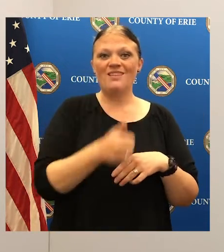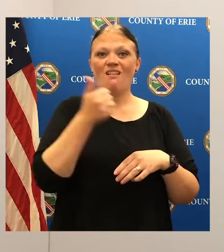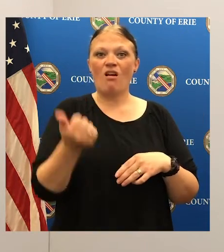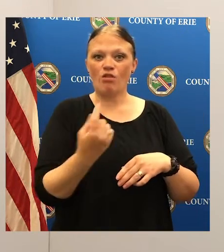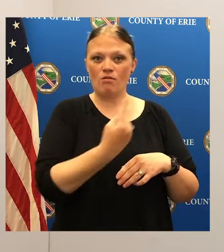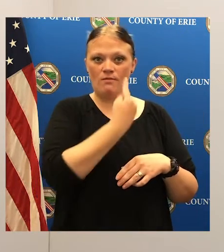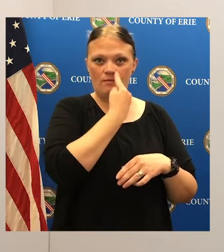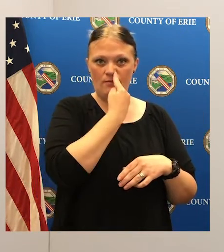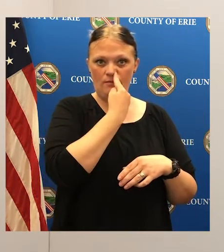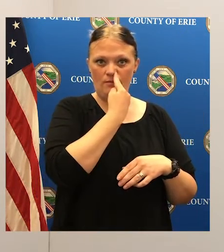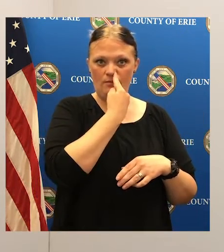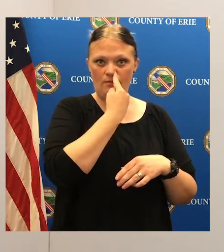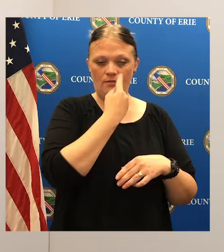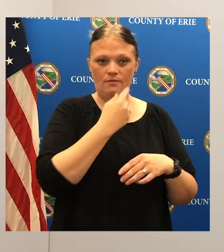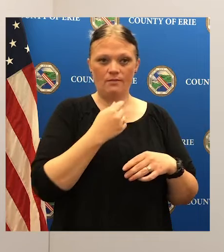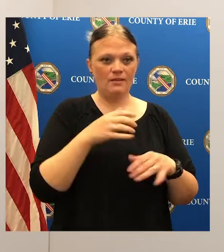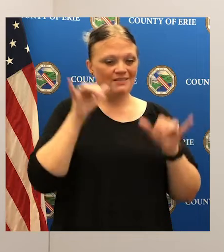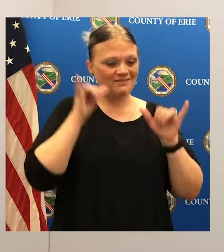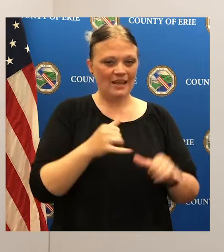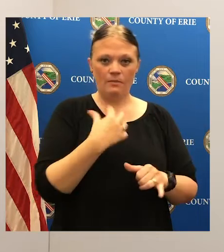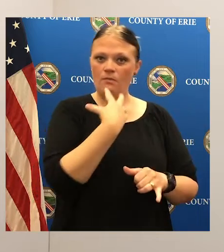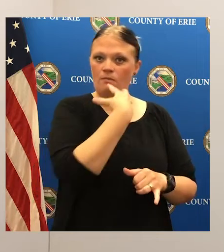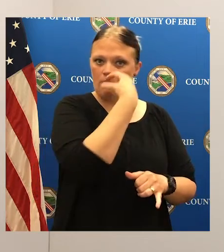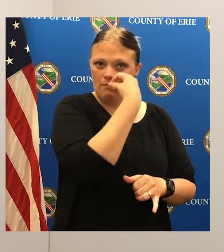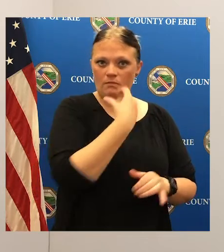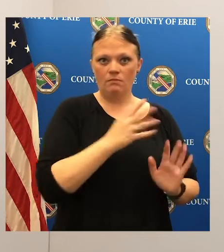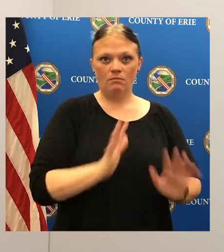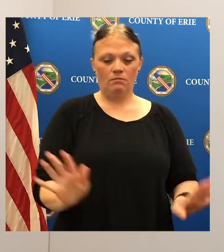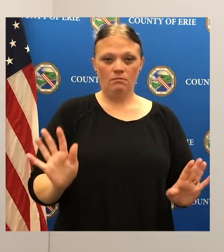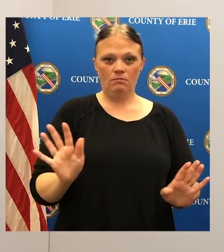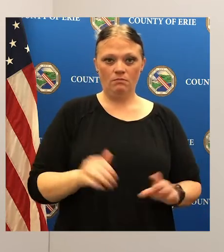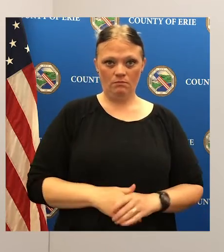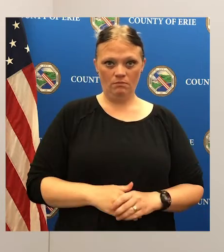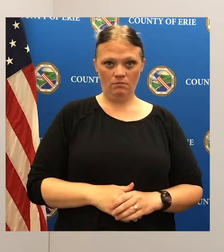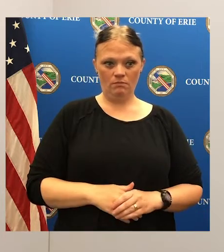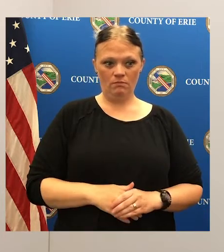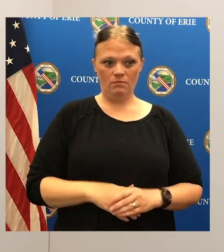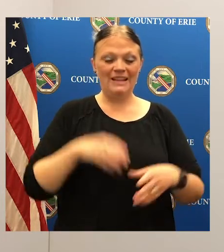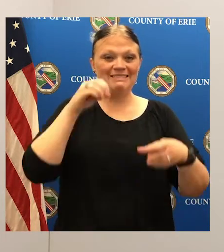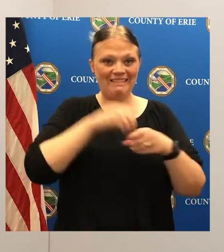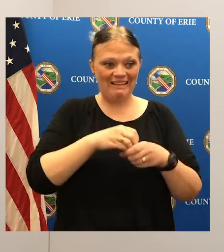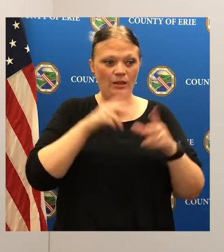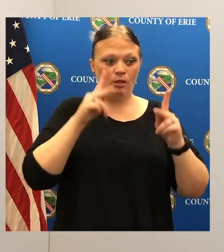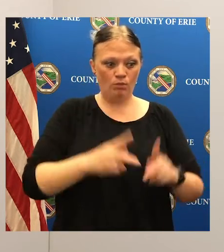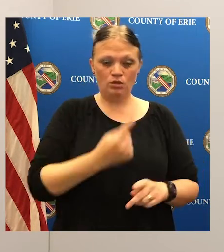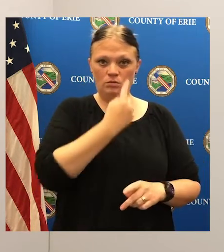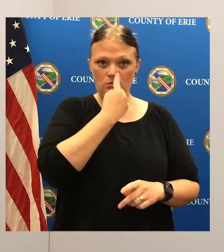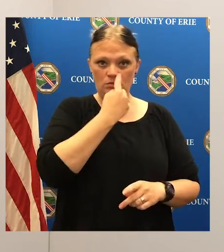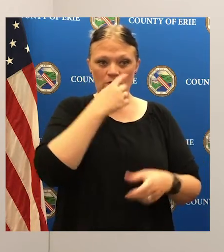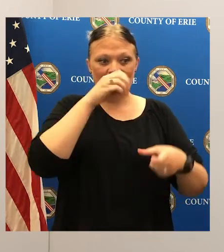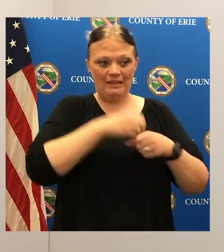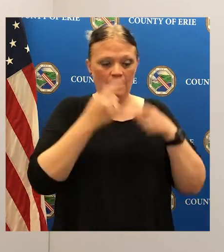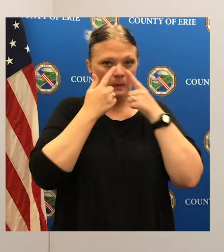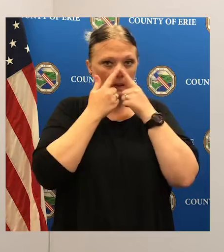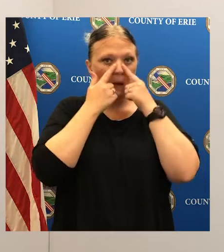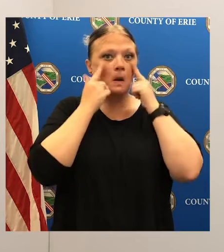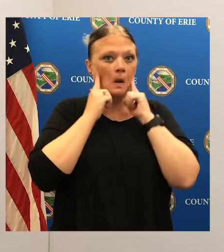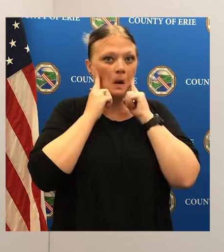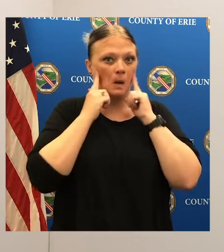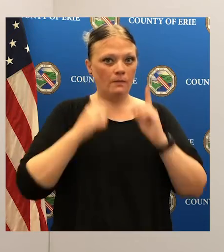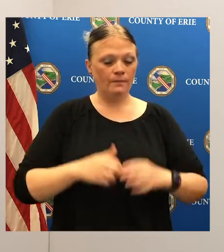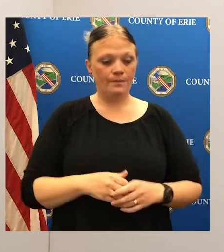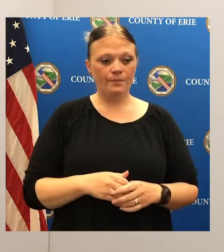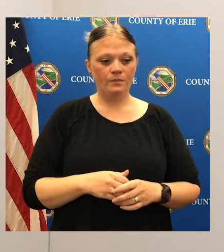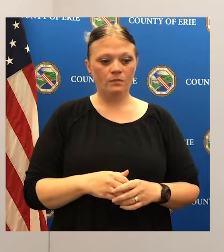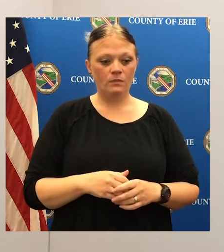other nostril. And we're going to squeeze it like we did the first one. Gone. It's in the person's nostril, in their sinus